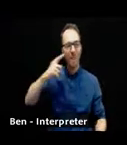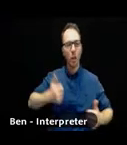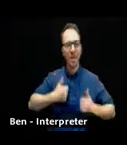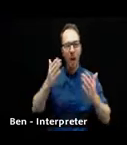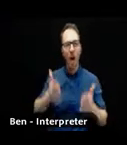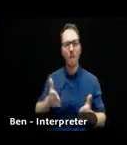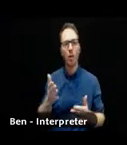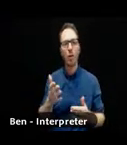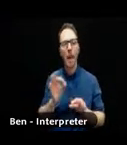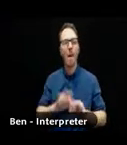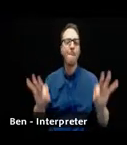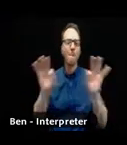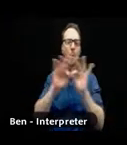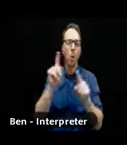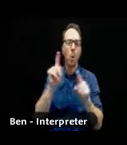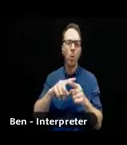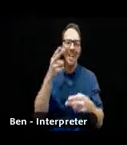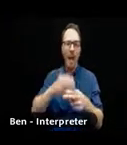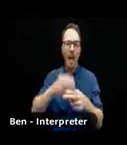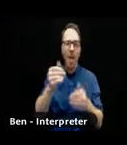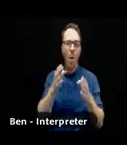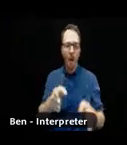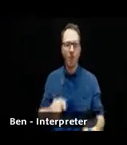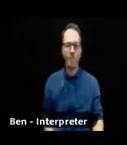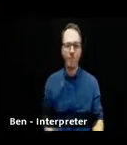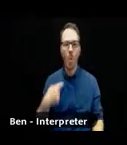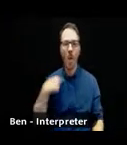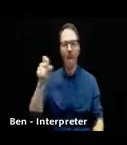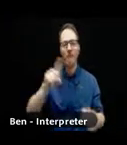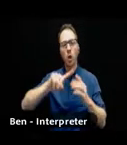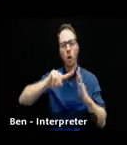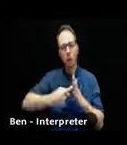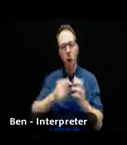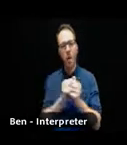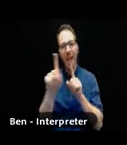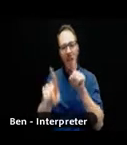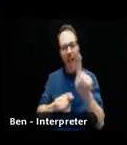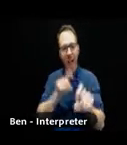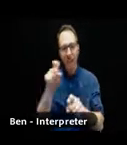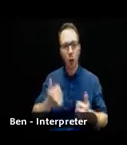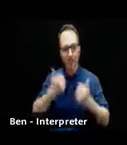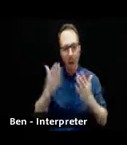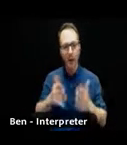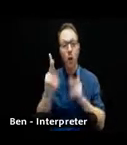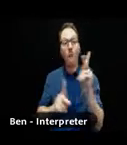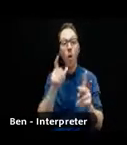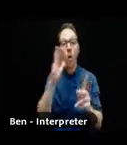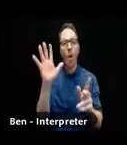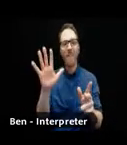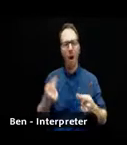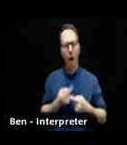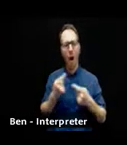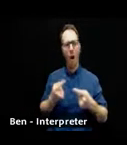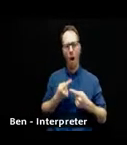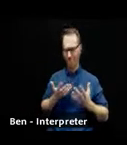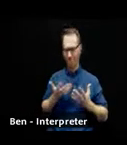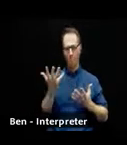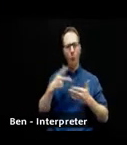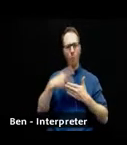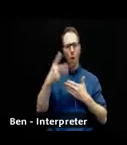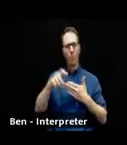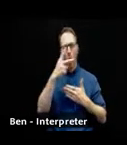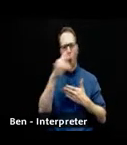it's important to name it that way. We have to start with asking survivors and folks who've been harmed what the program should look like. You